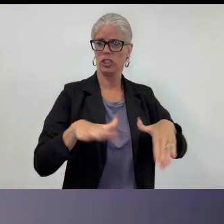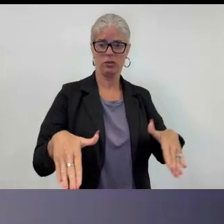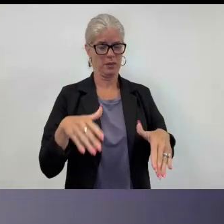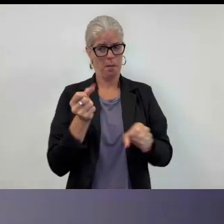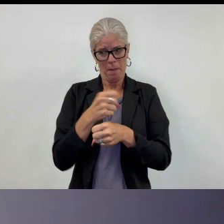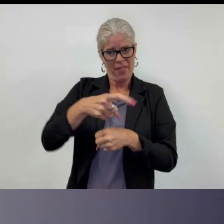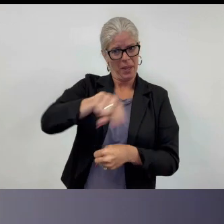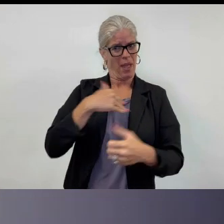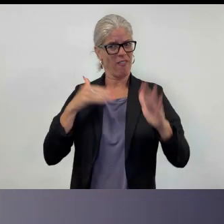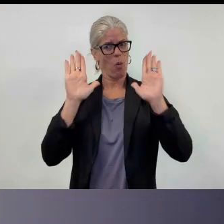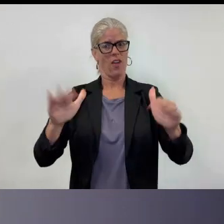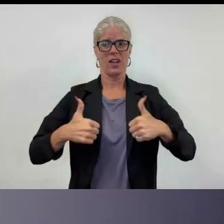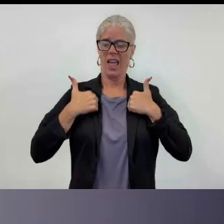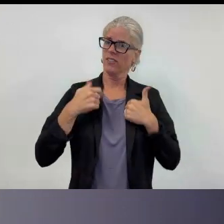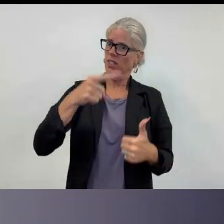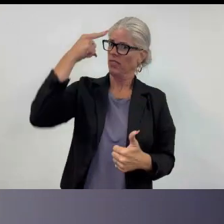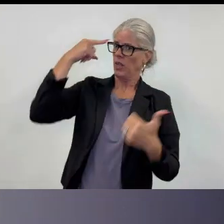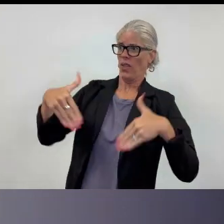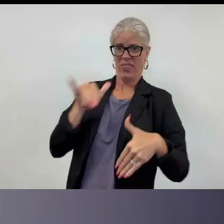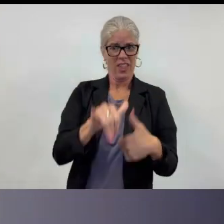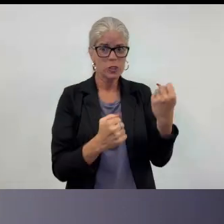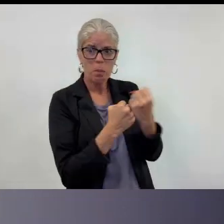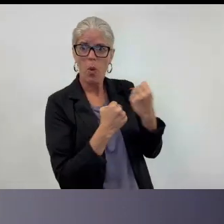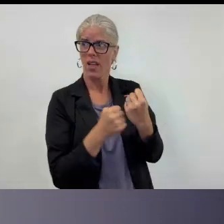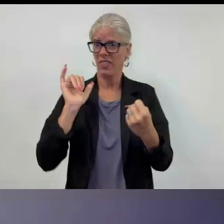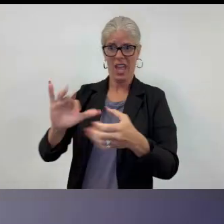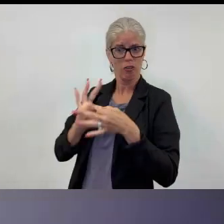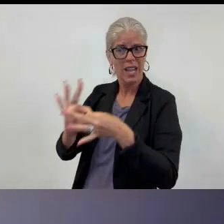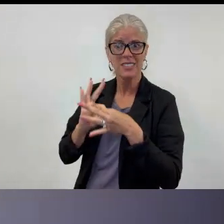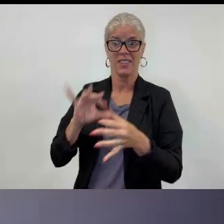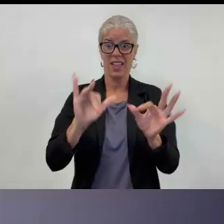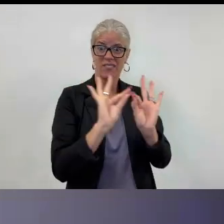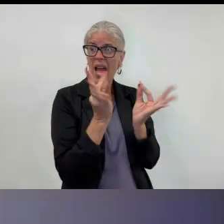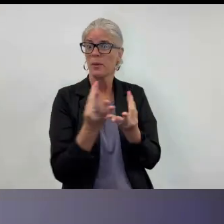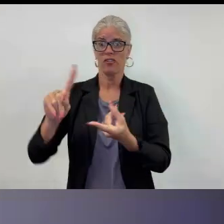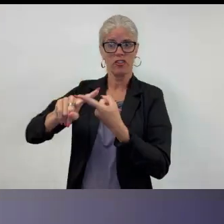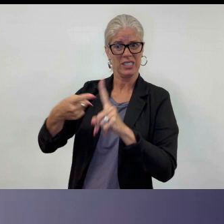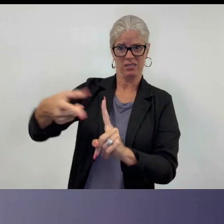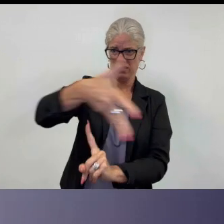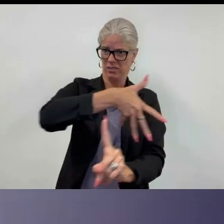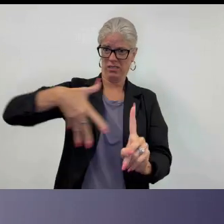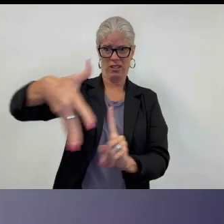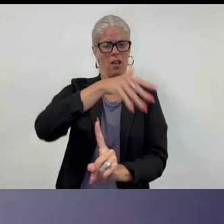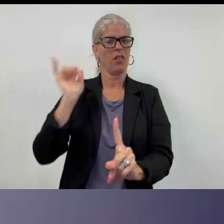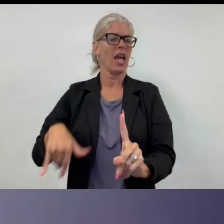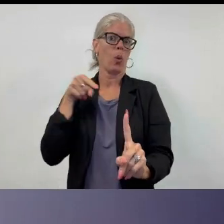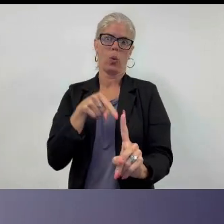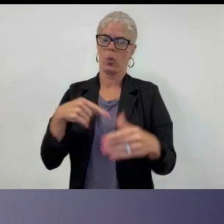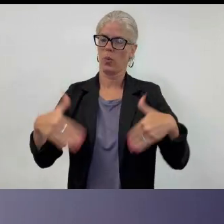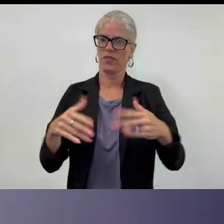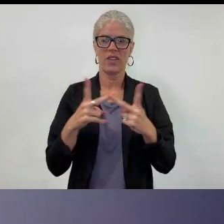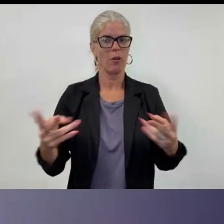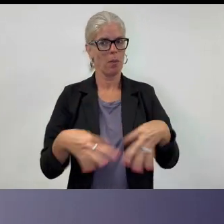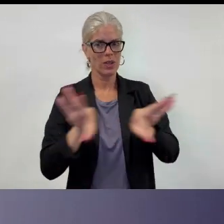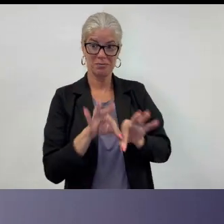lives. And as you get older, that support system from relatives, friends, all of that is so